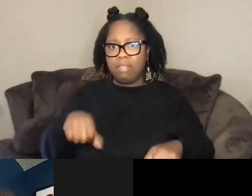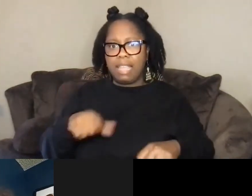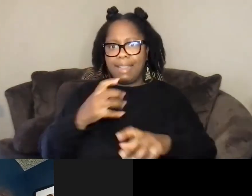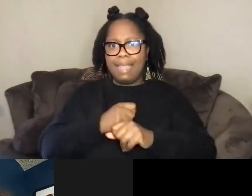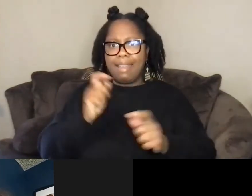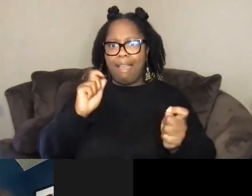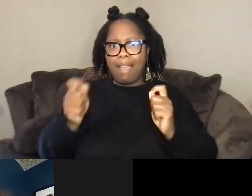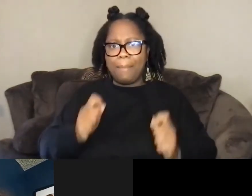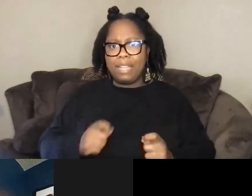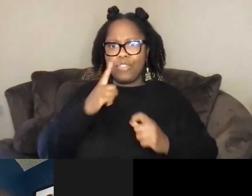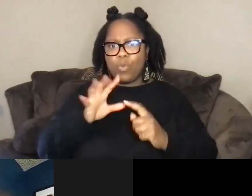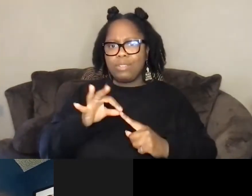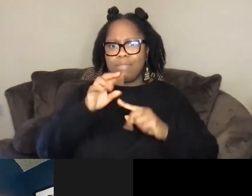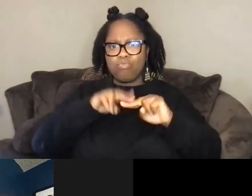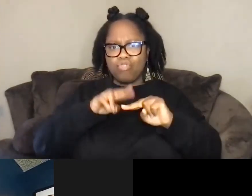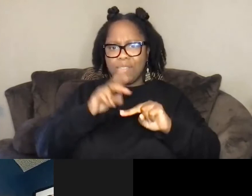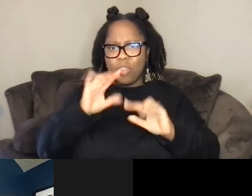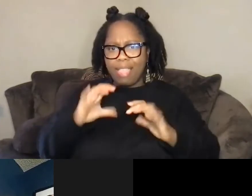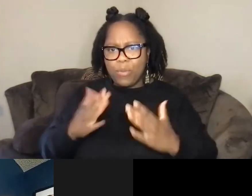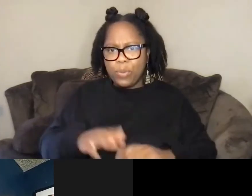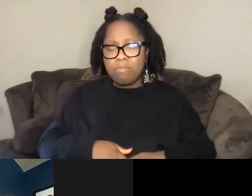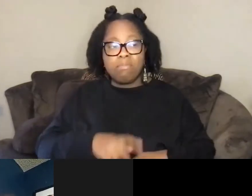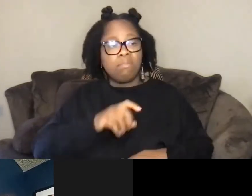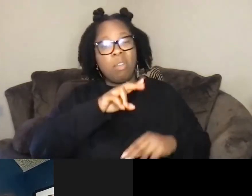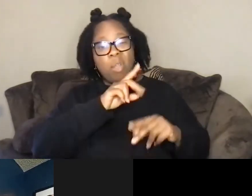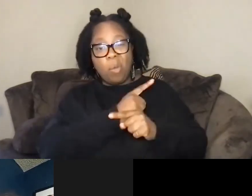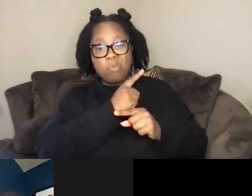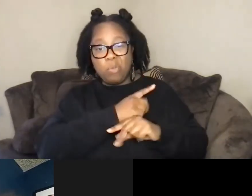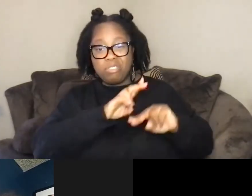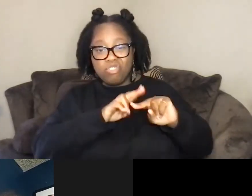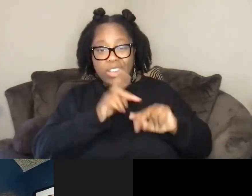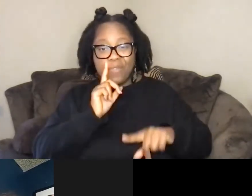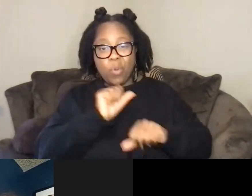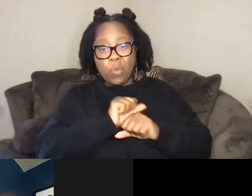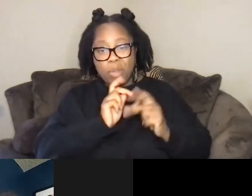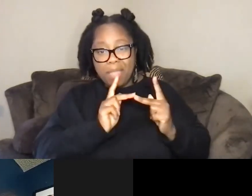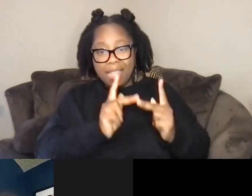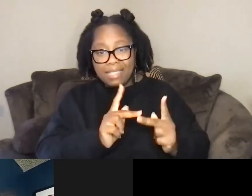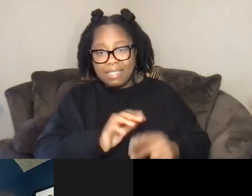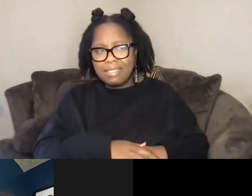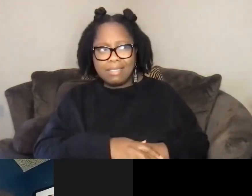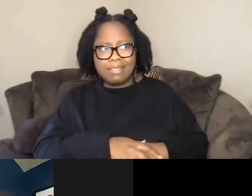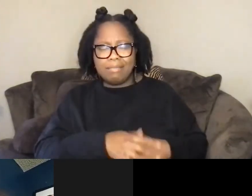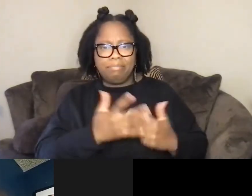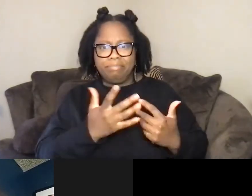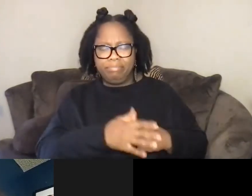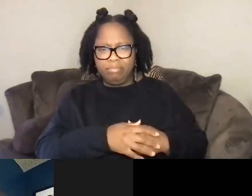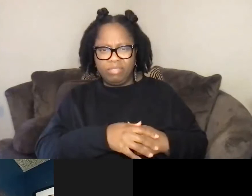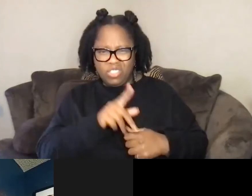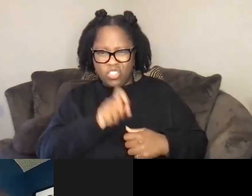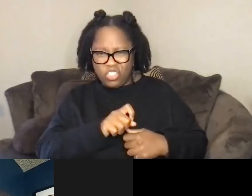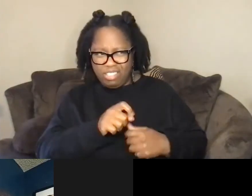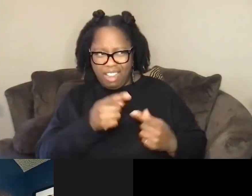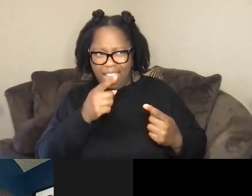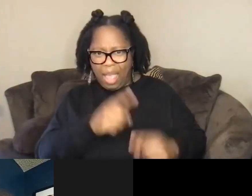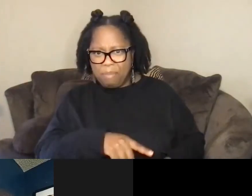people that were able to get, accommodations for appropriate chairs in their workplace, right. Or, which should just be something that happens, not